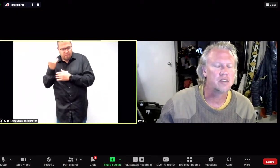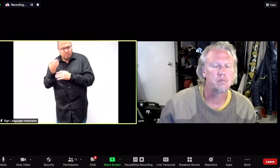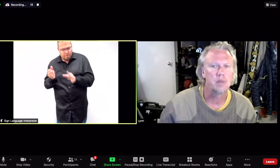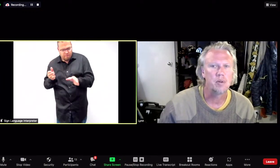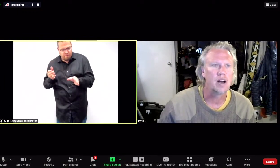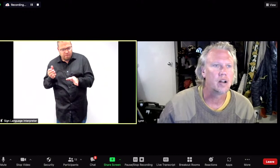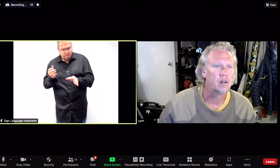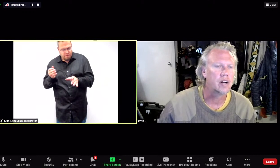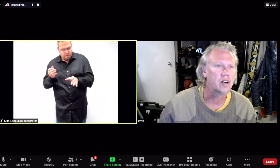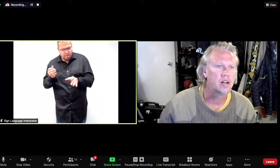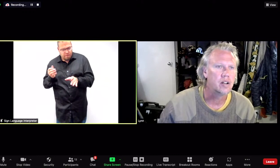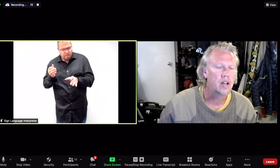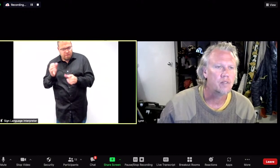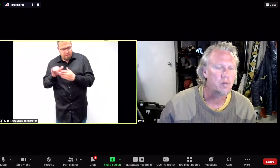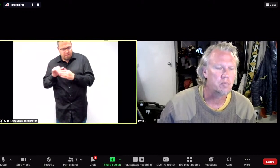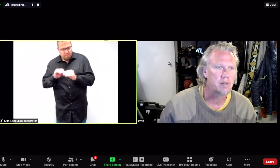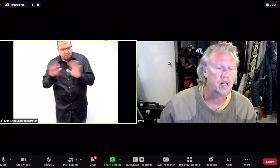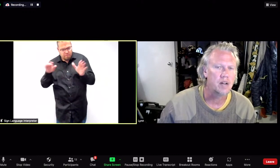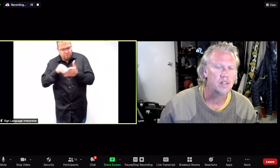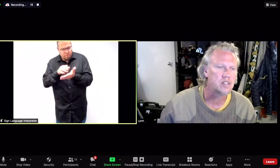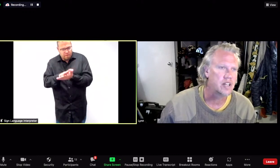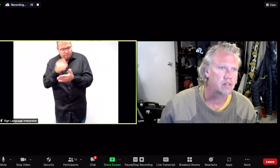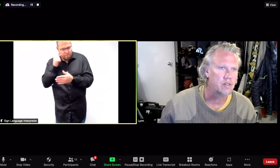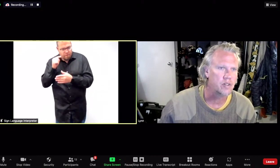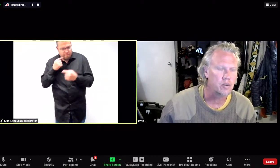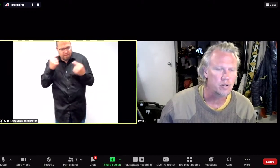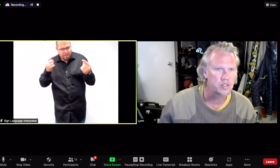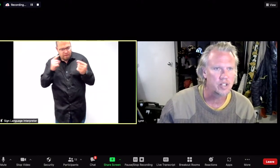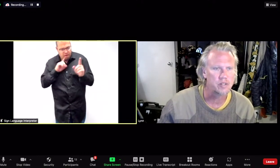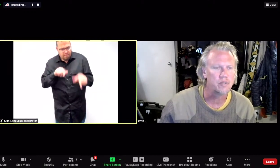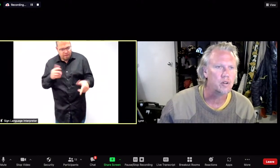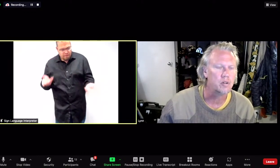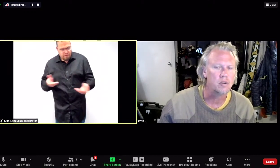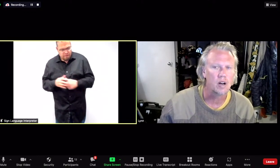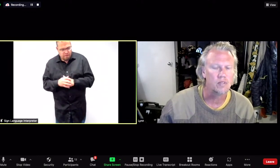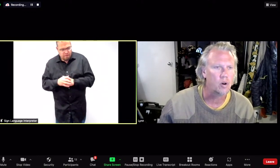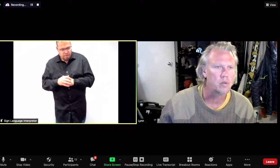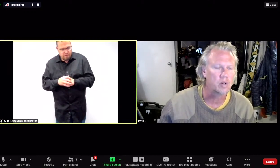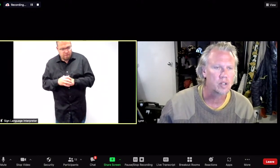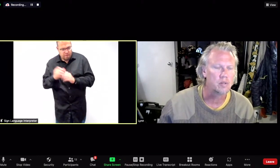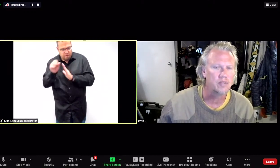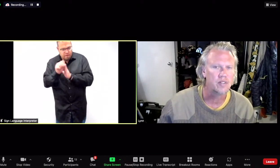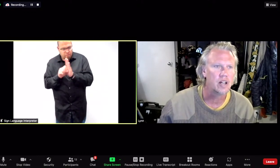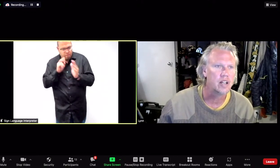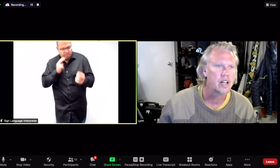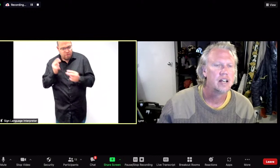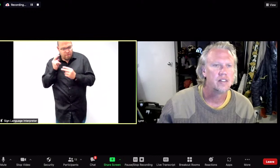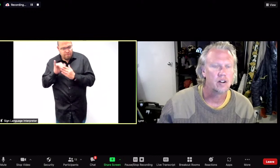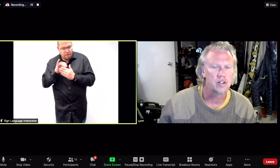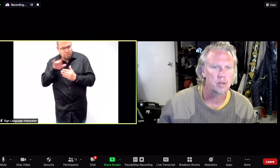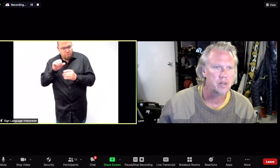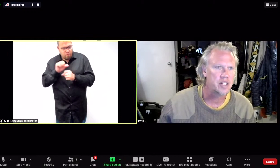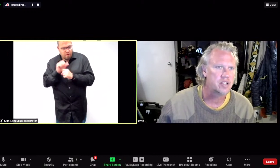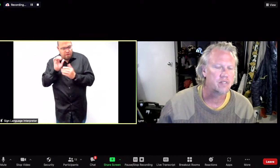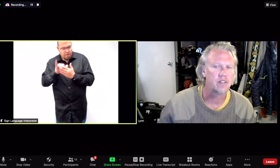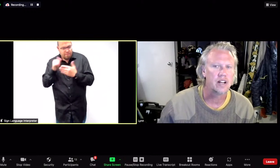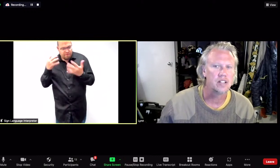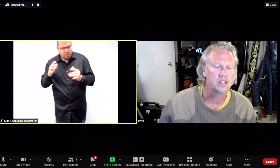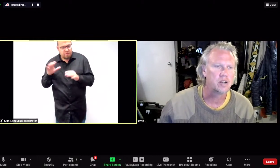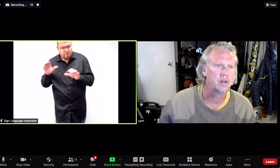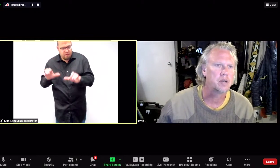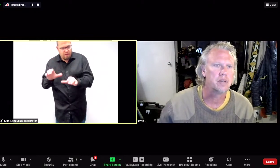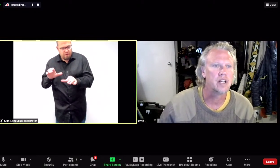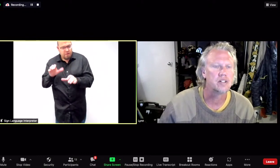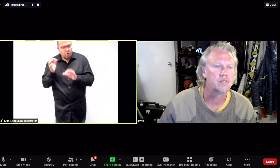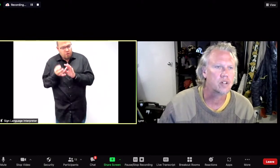that staff memo out on record for public comment so they can review the state's review of all the work that we've done, their interpretation and